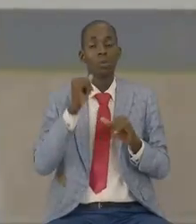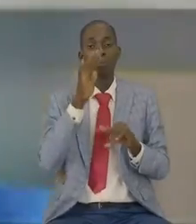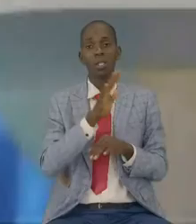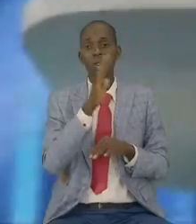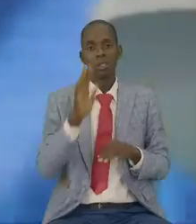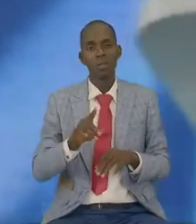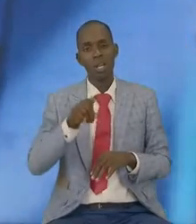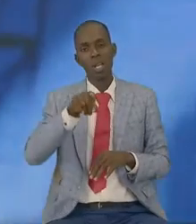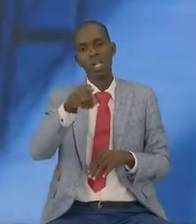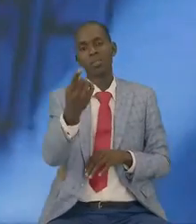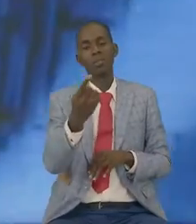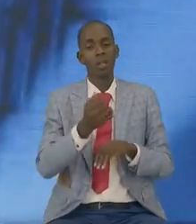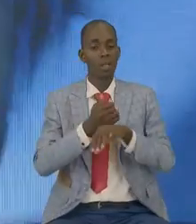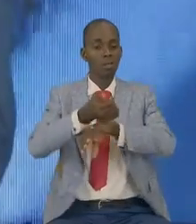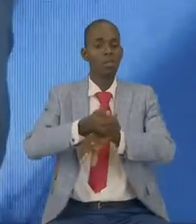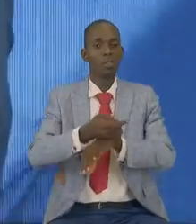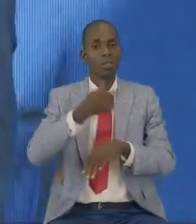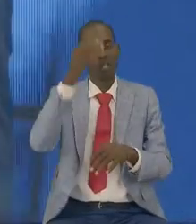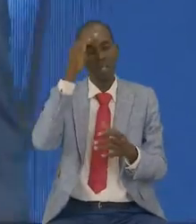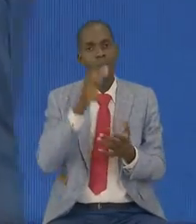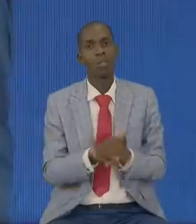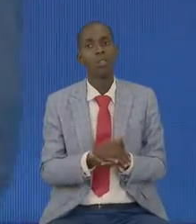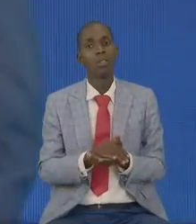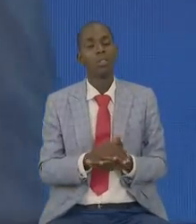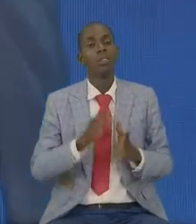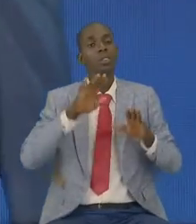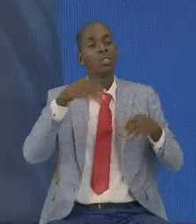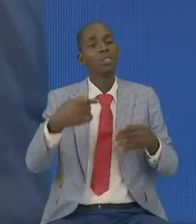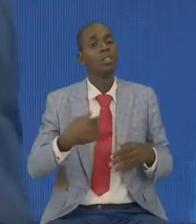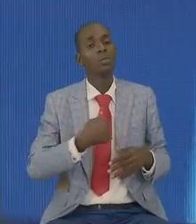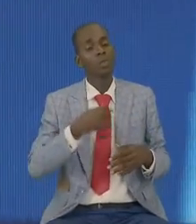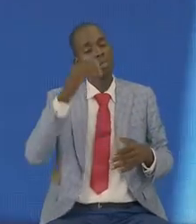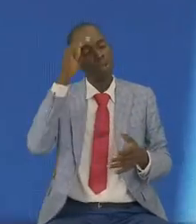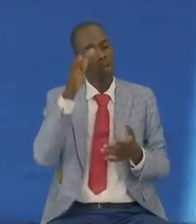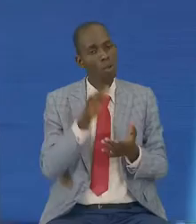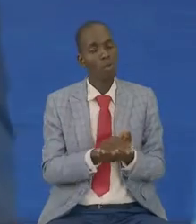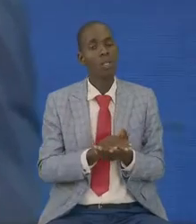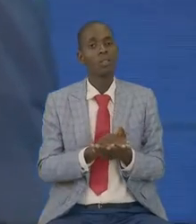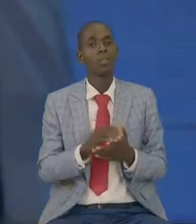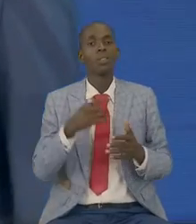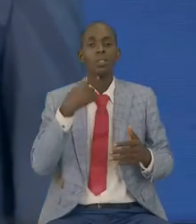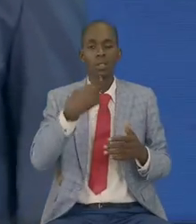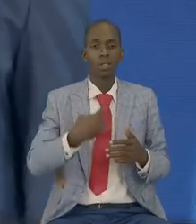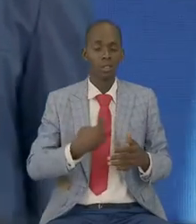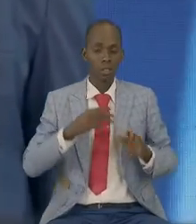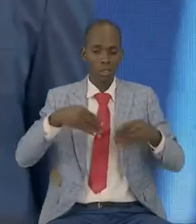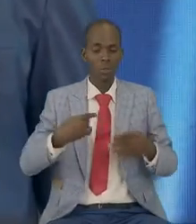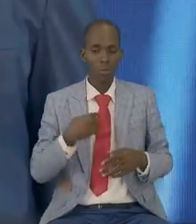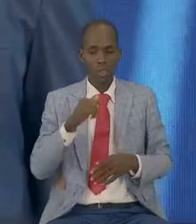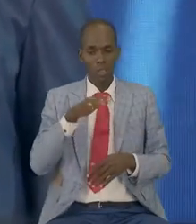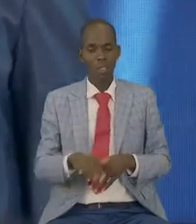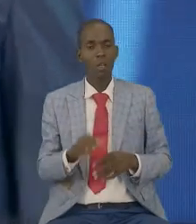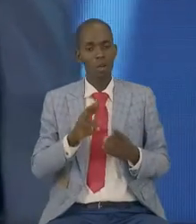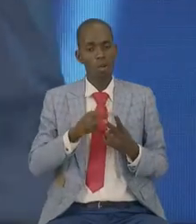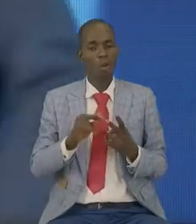the husband, give me a child or I die. There are people that think that it's the husband that will manufacture